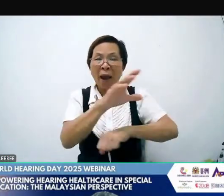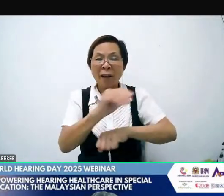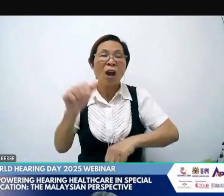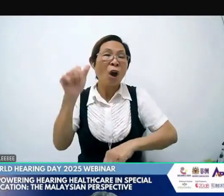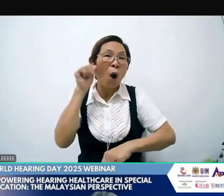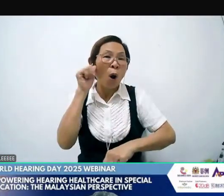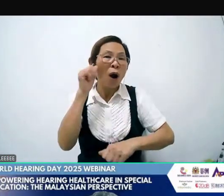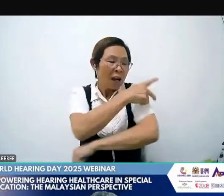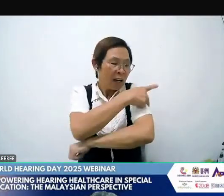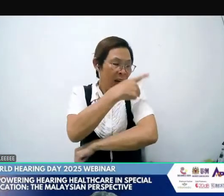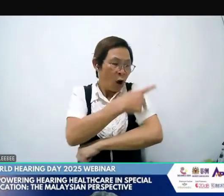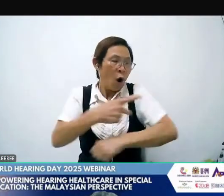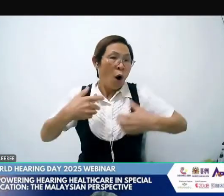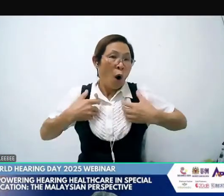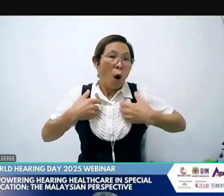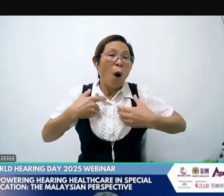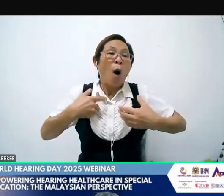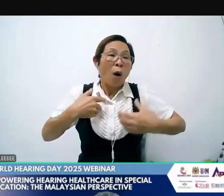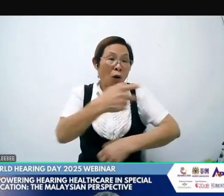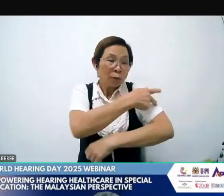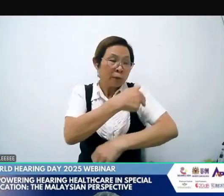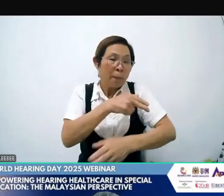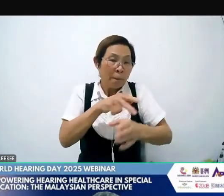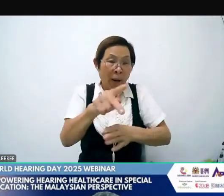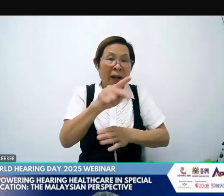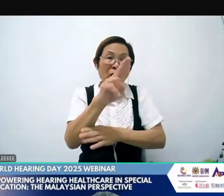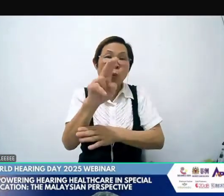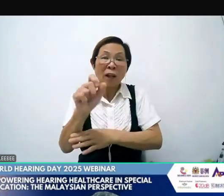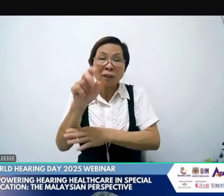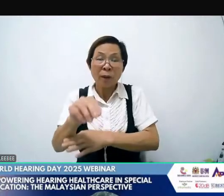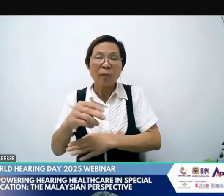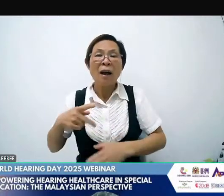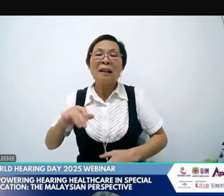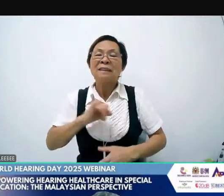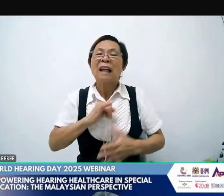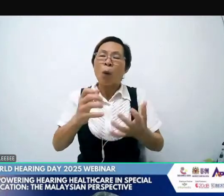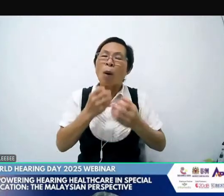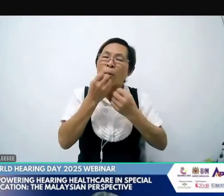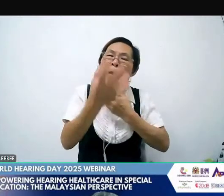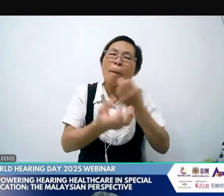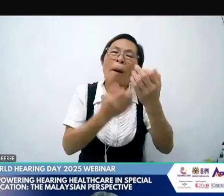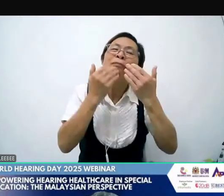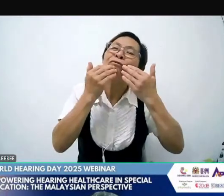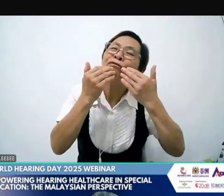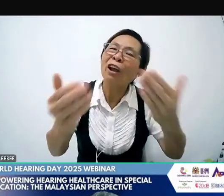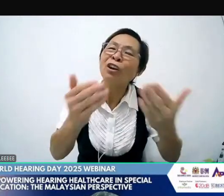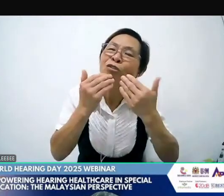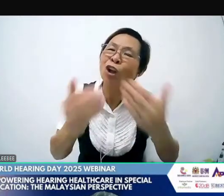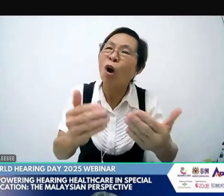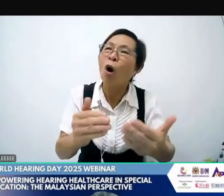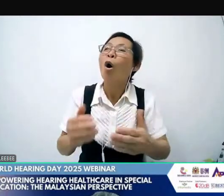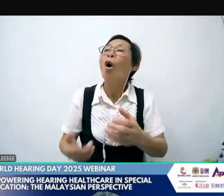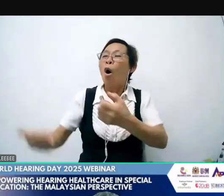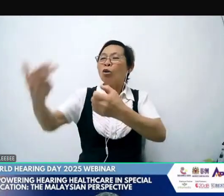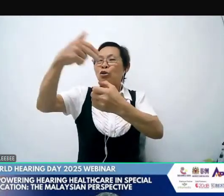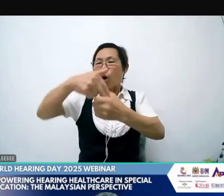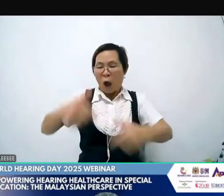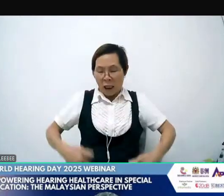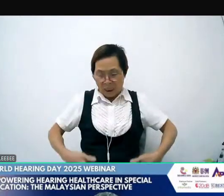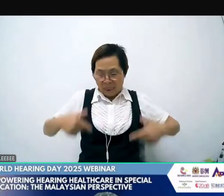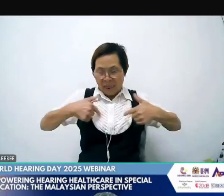Audiology Clinic Hospital Pakar USM, I would like to again express our sincere thanks to everyone for tuning in to our live